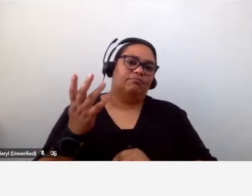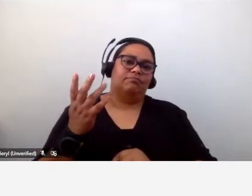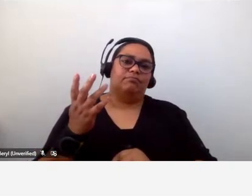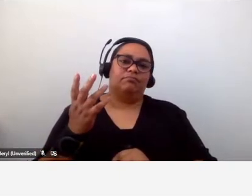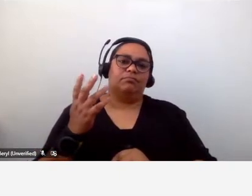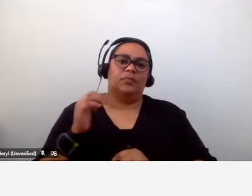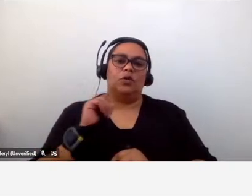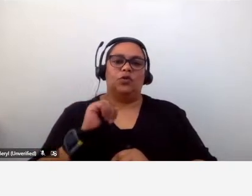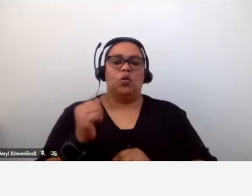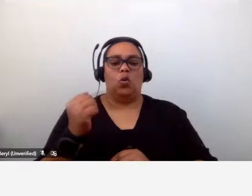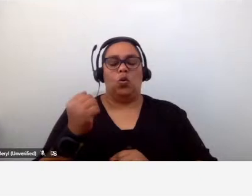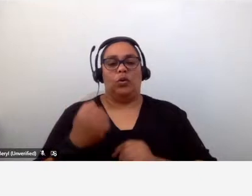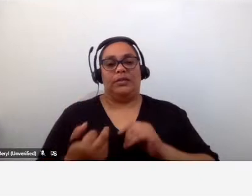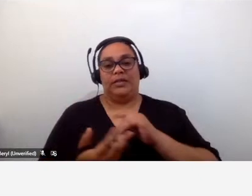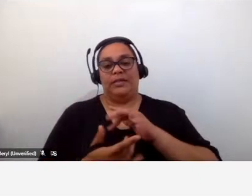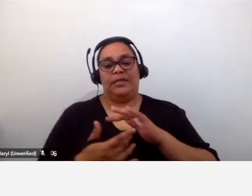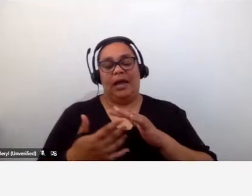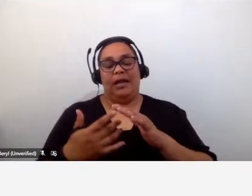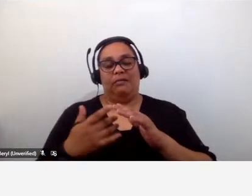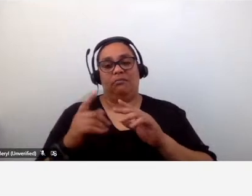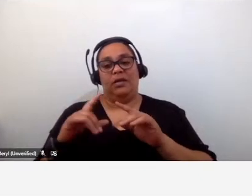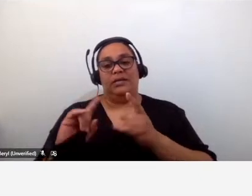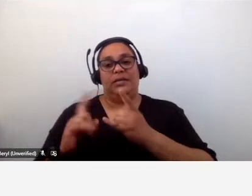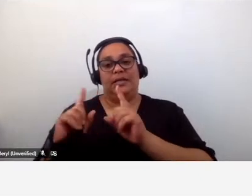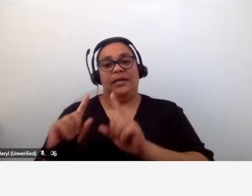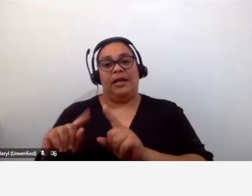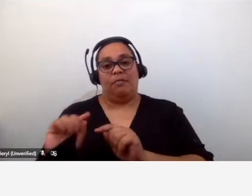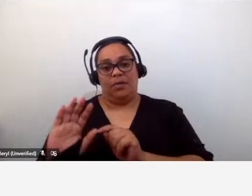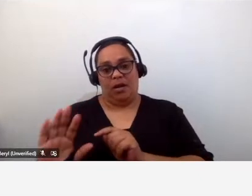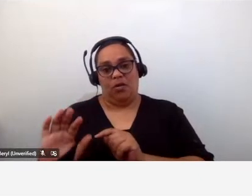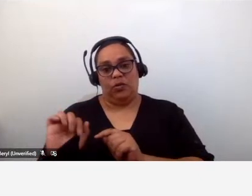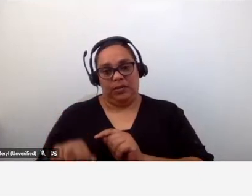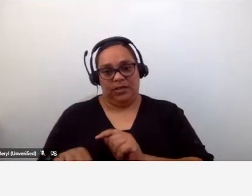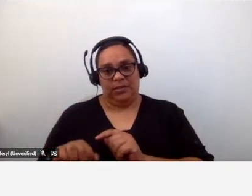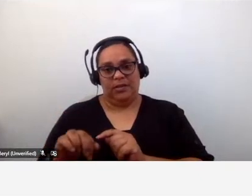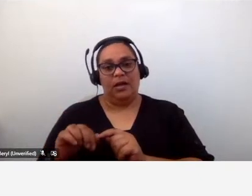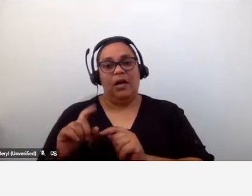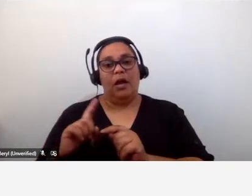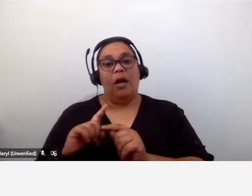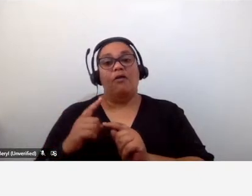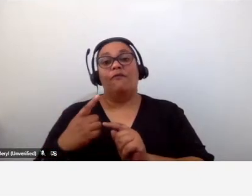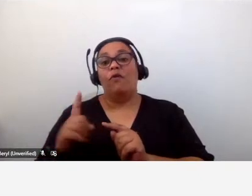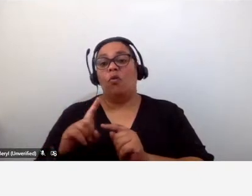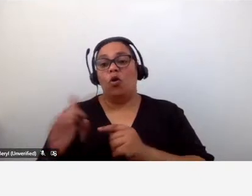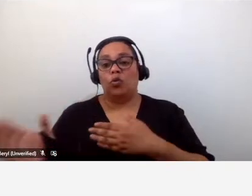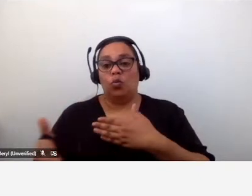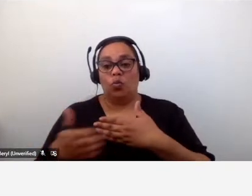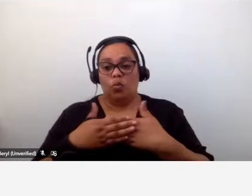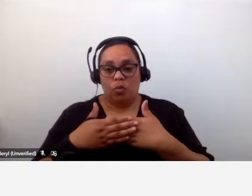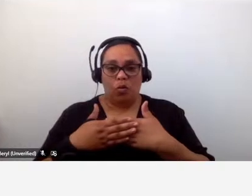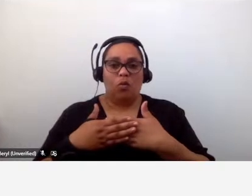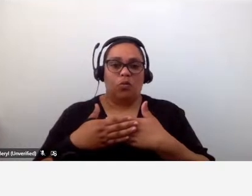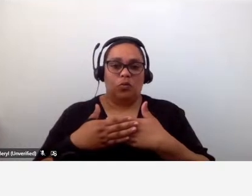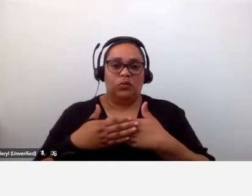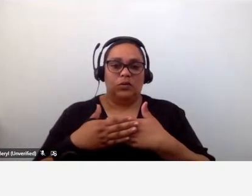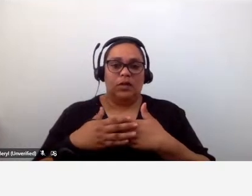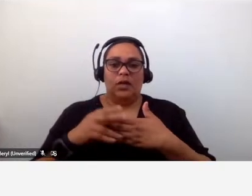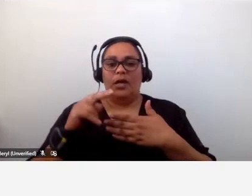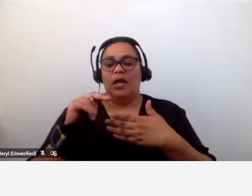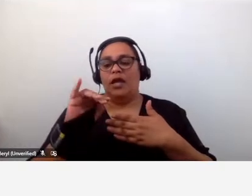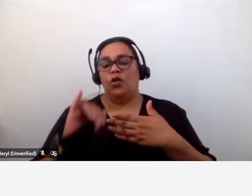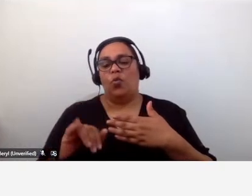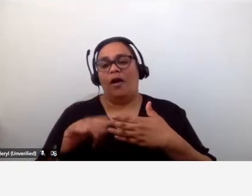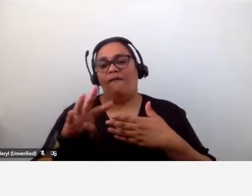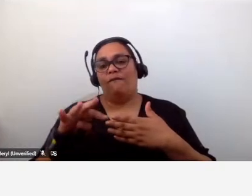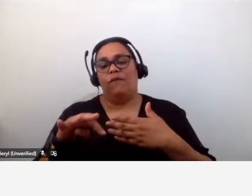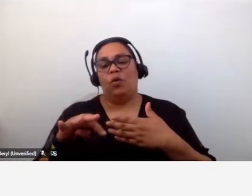the desire by the city of Cape Town to close down the NY14